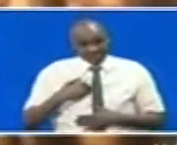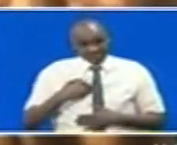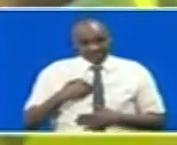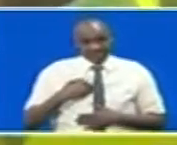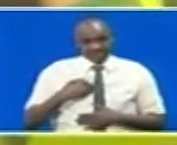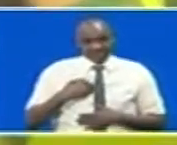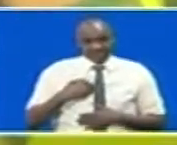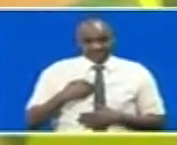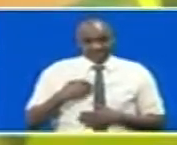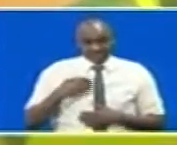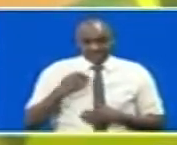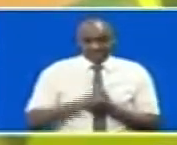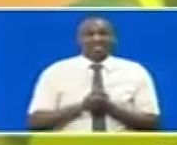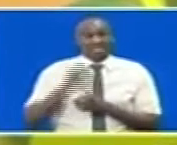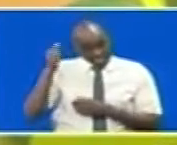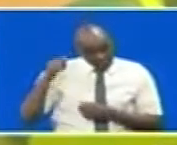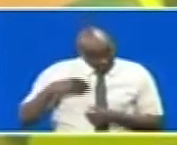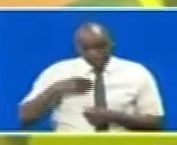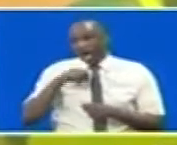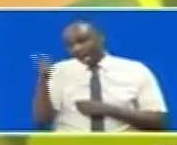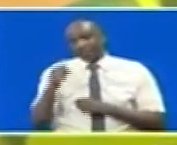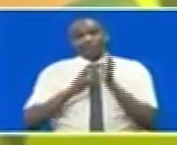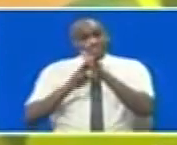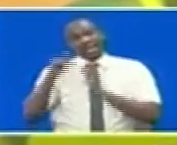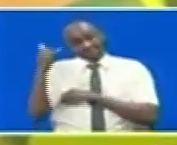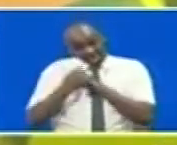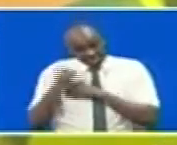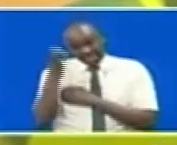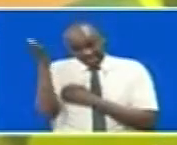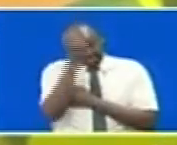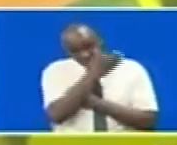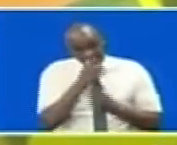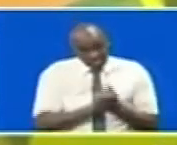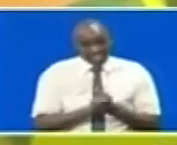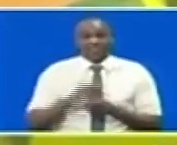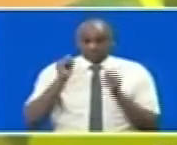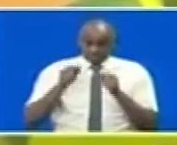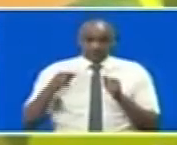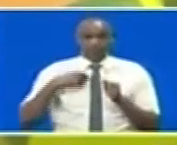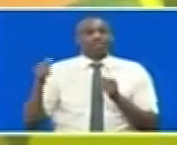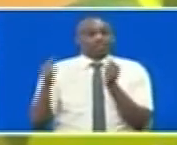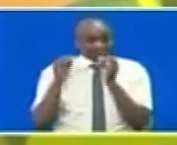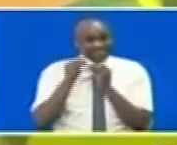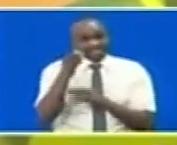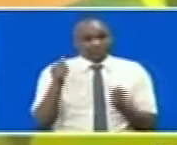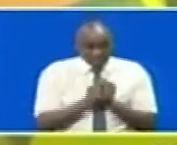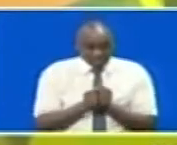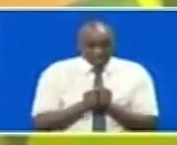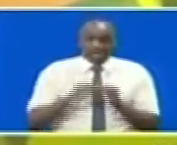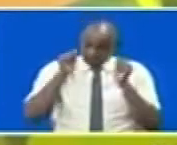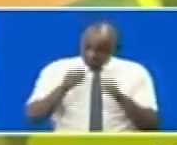full. Now I think now Kenya, when you're in the country, you're in the country, but you're in the country, and you're in the country.